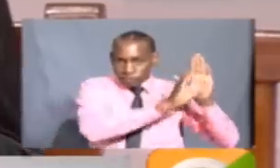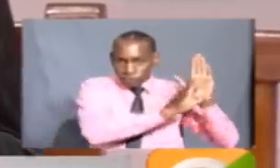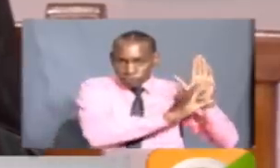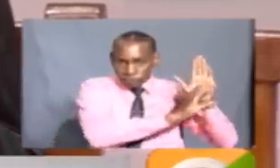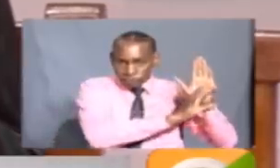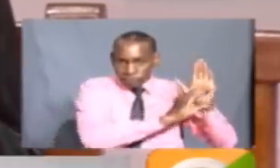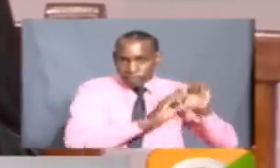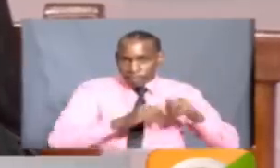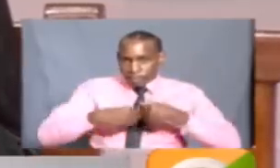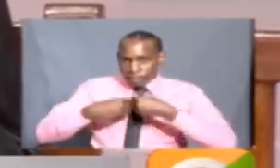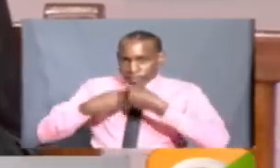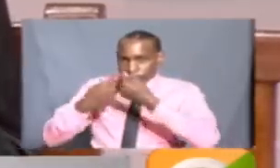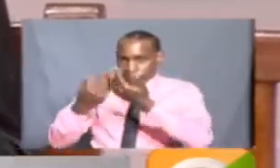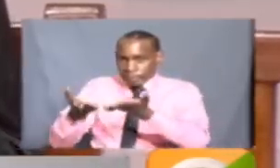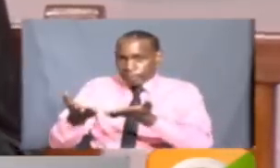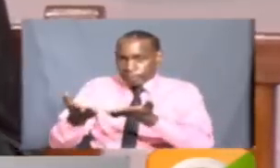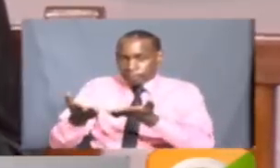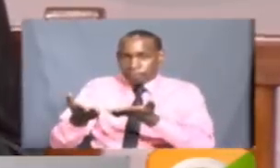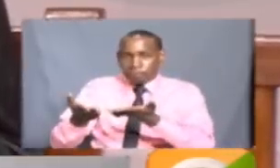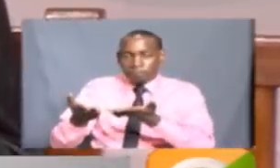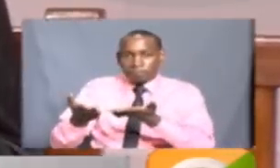He was given the